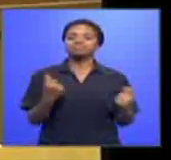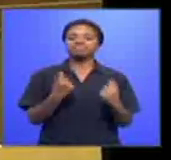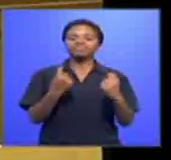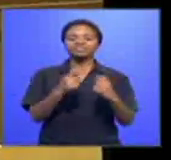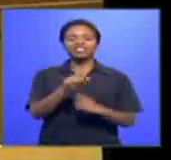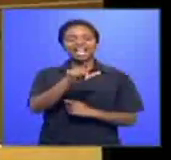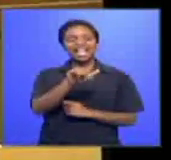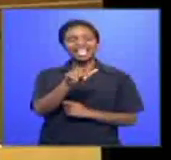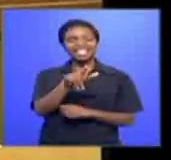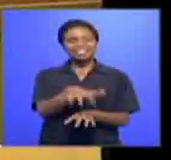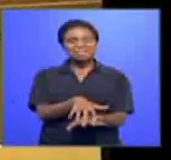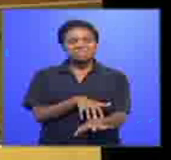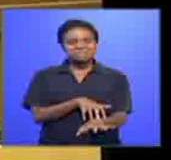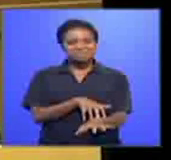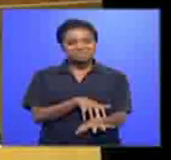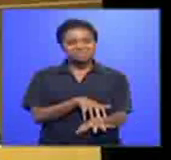Lily's farm,